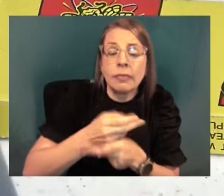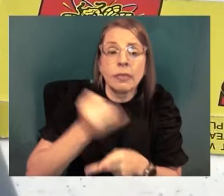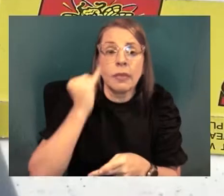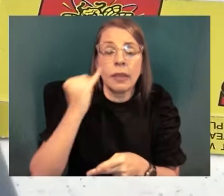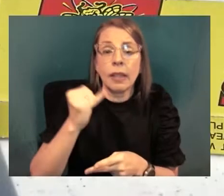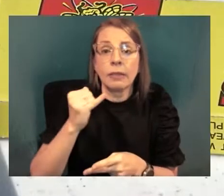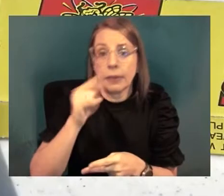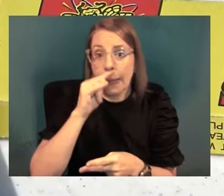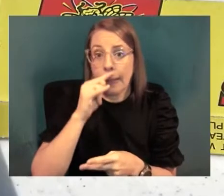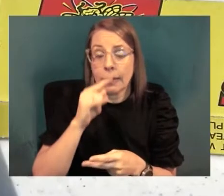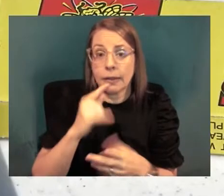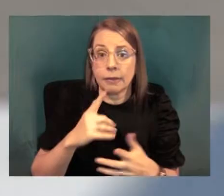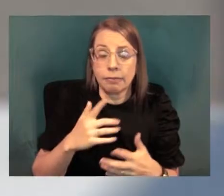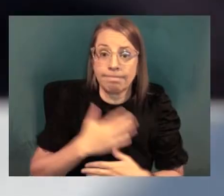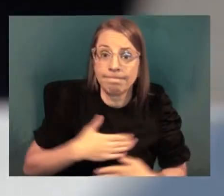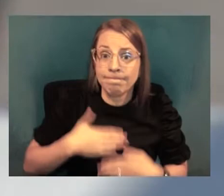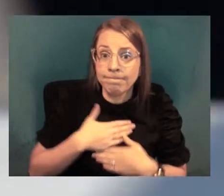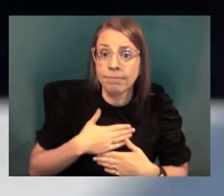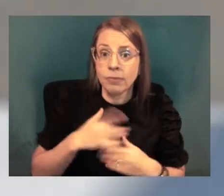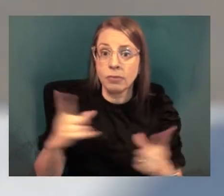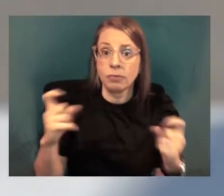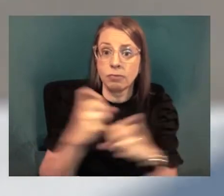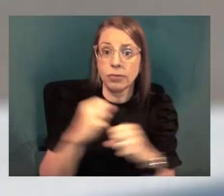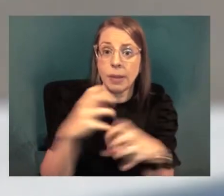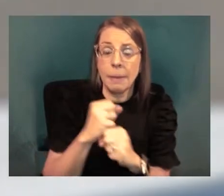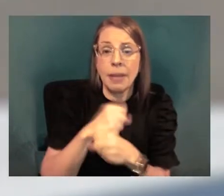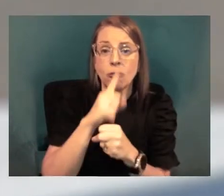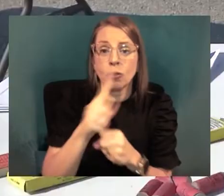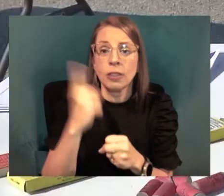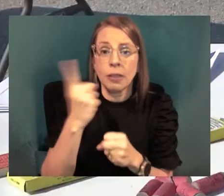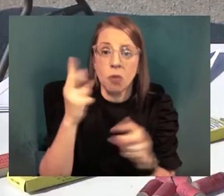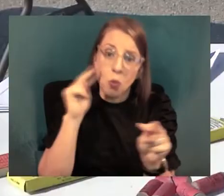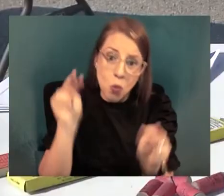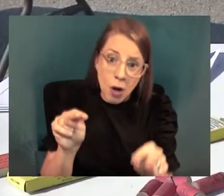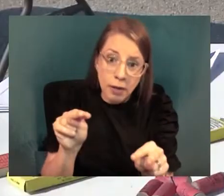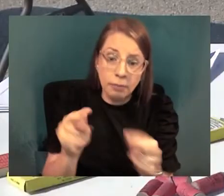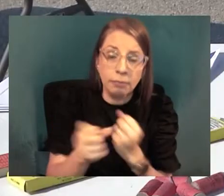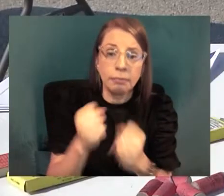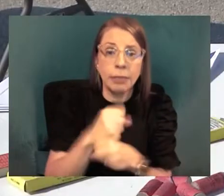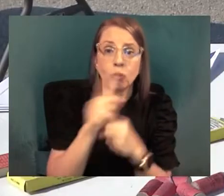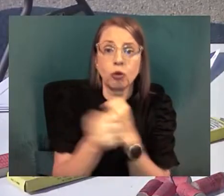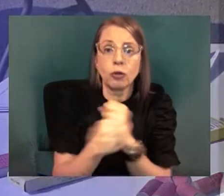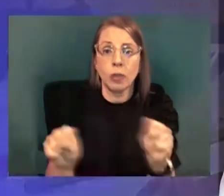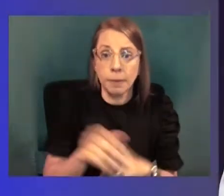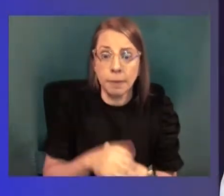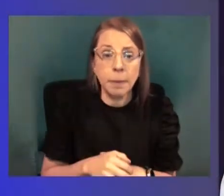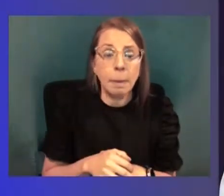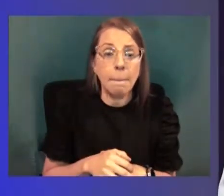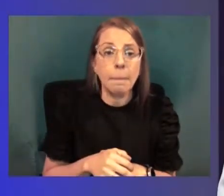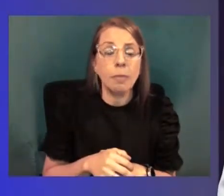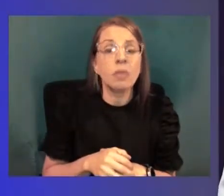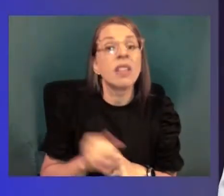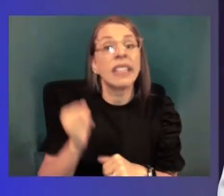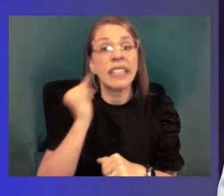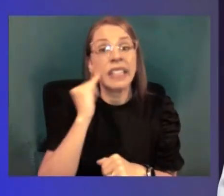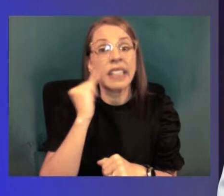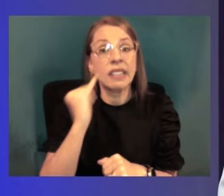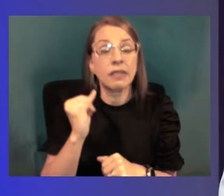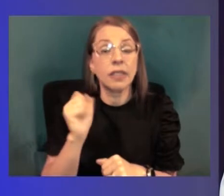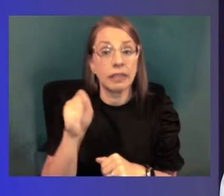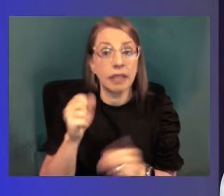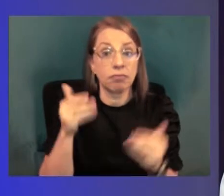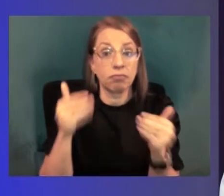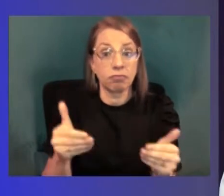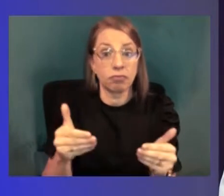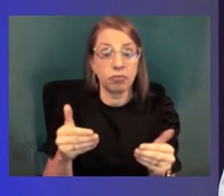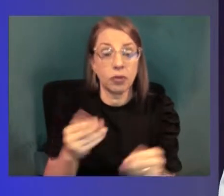please make sure someone is monitoring, watching over them to be safe. If you are doing it, like using bottle